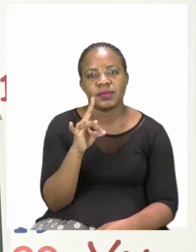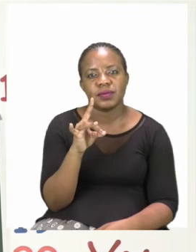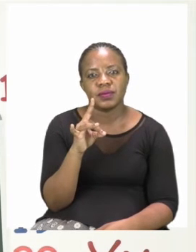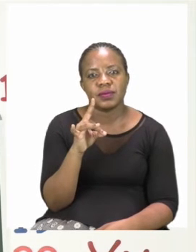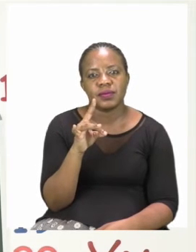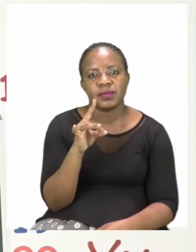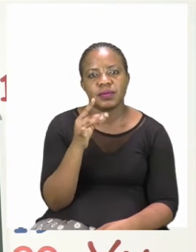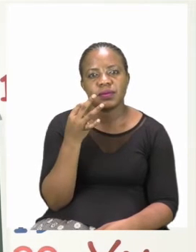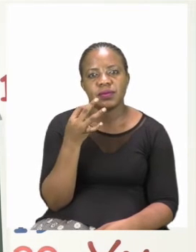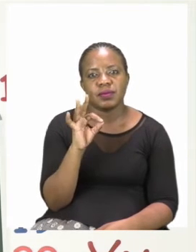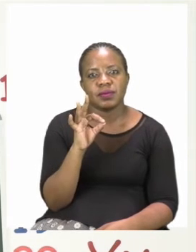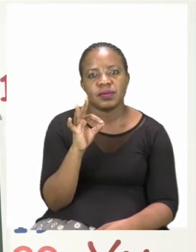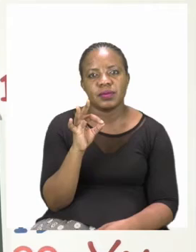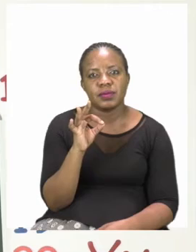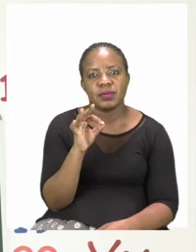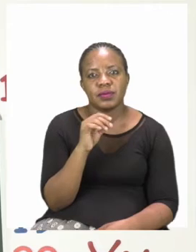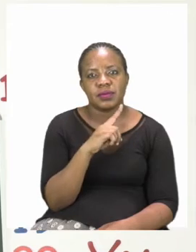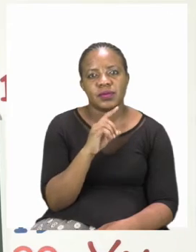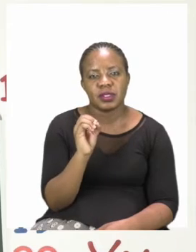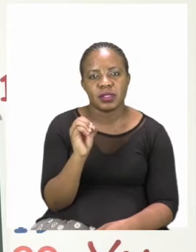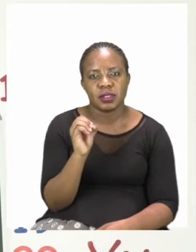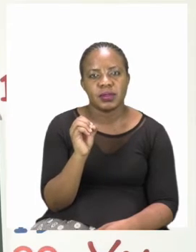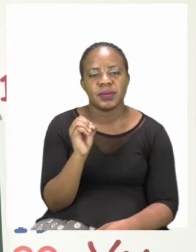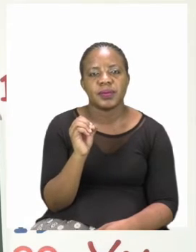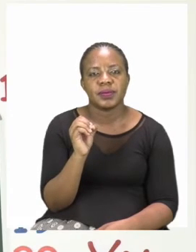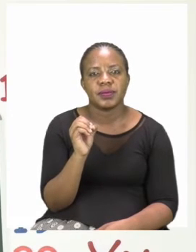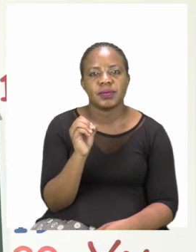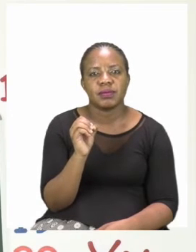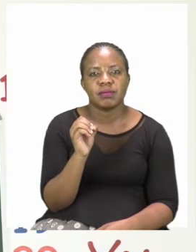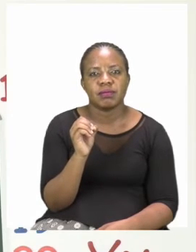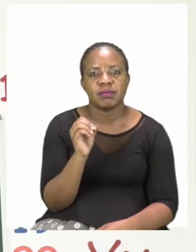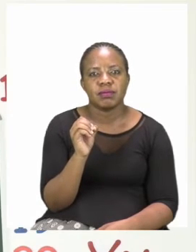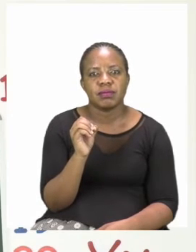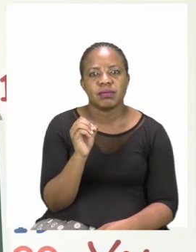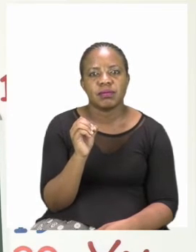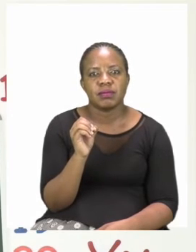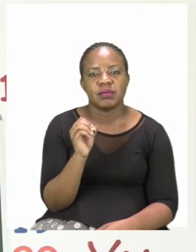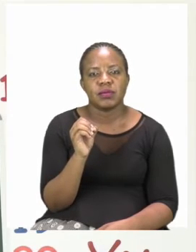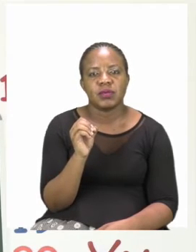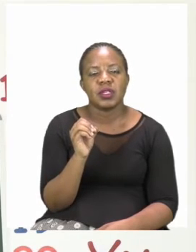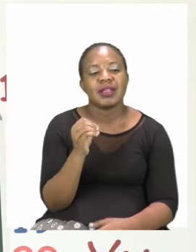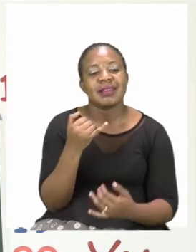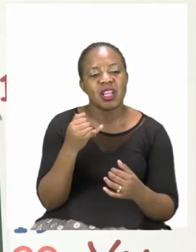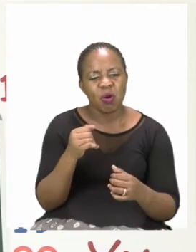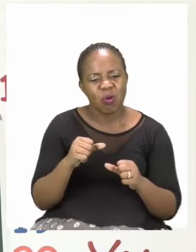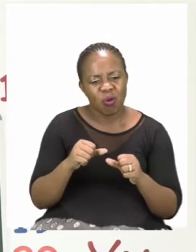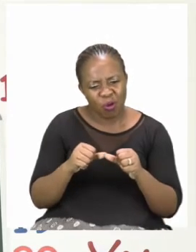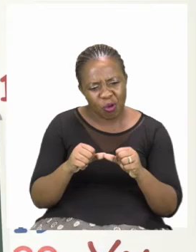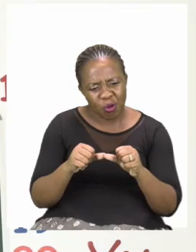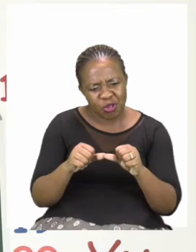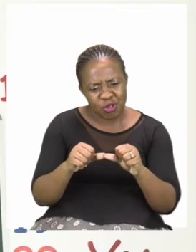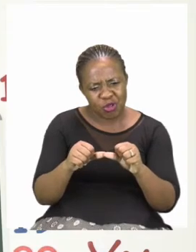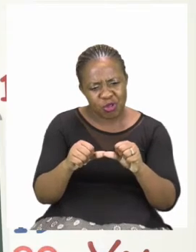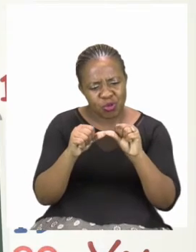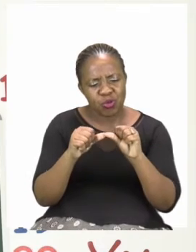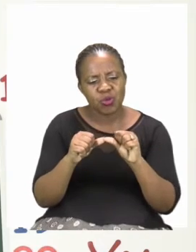to use paint to color or put color on the body.